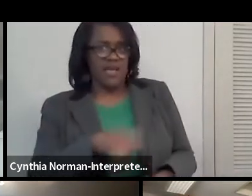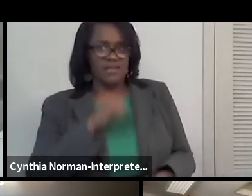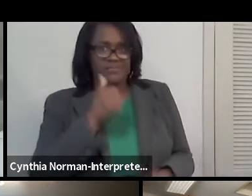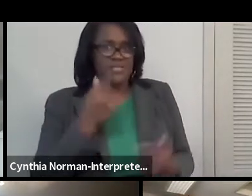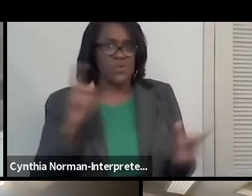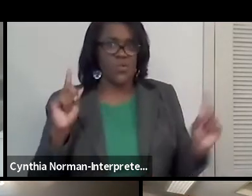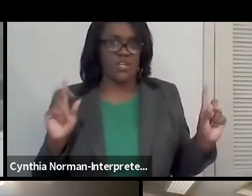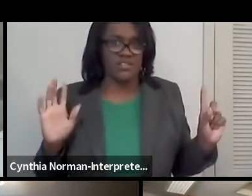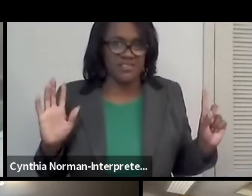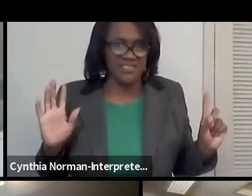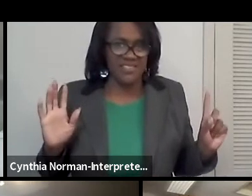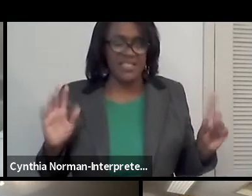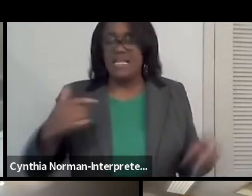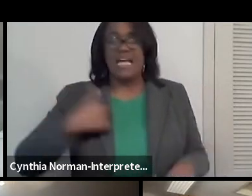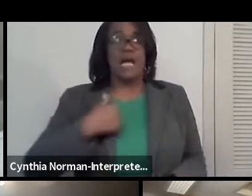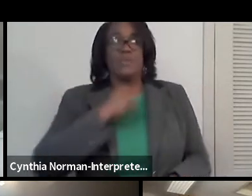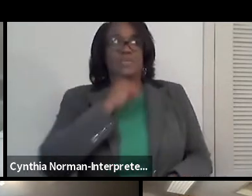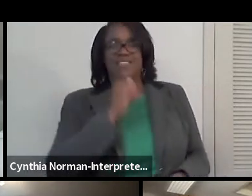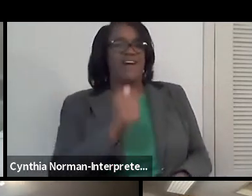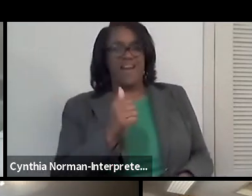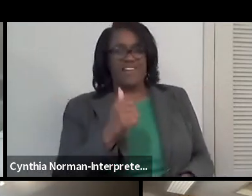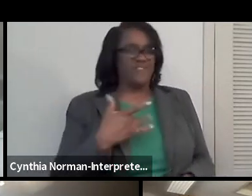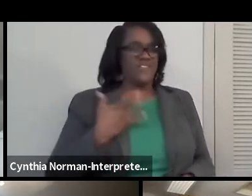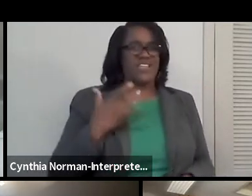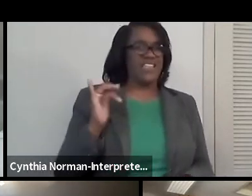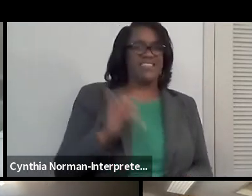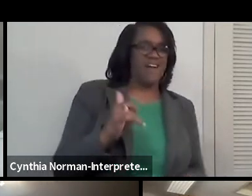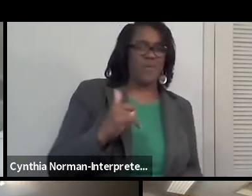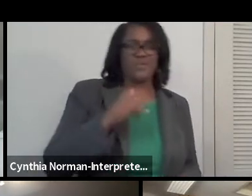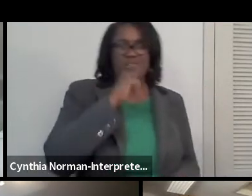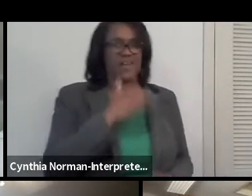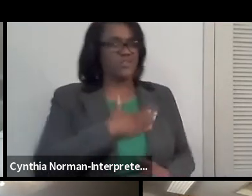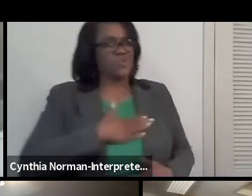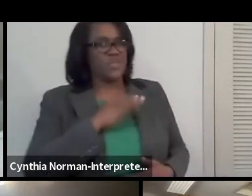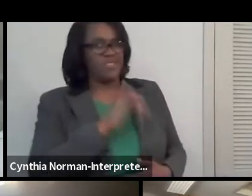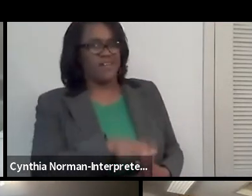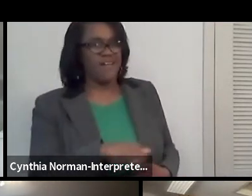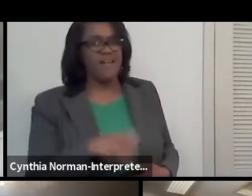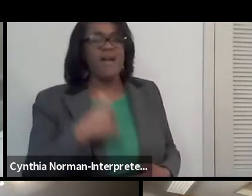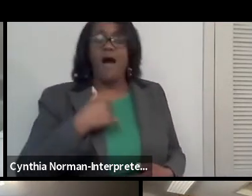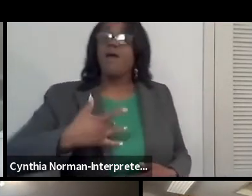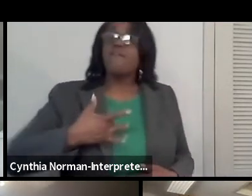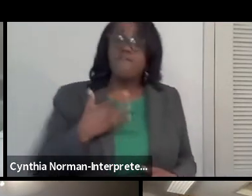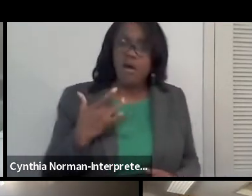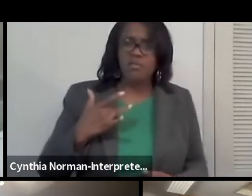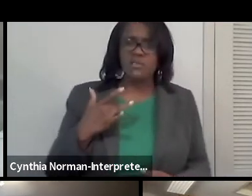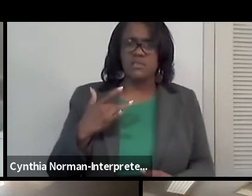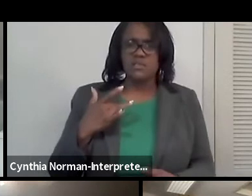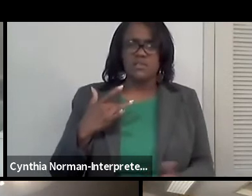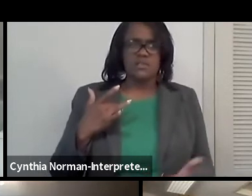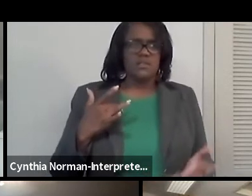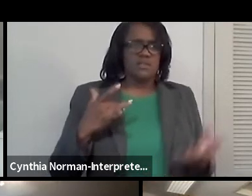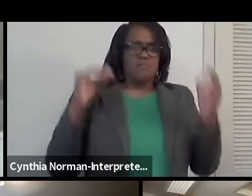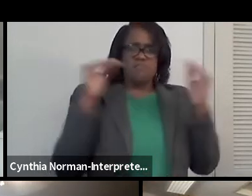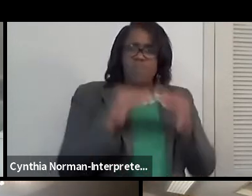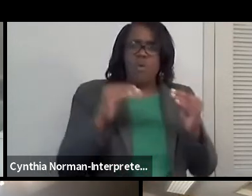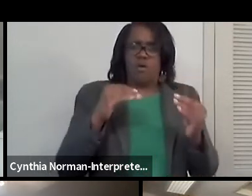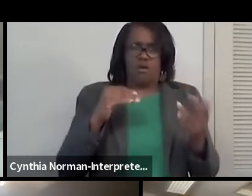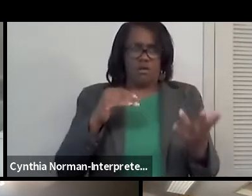work. I was not feeling that because of the fact that I felt very much that looking